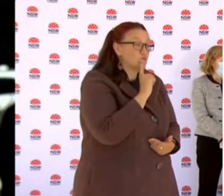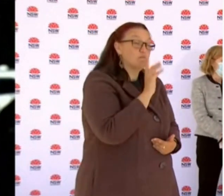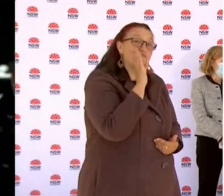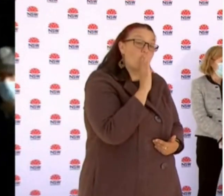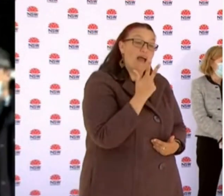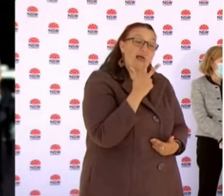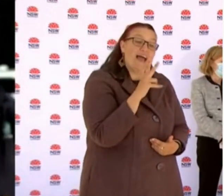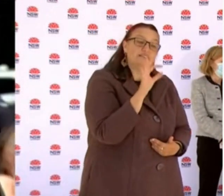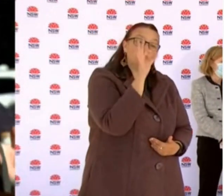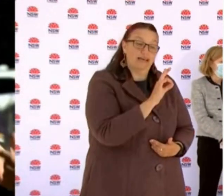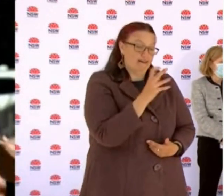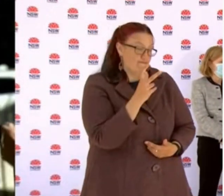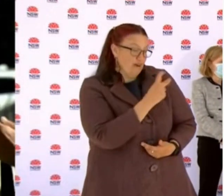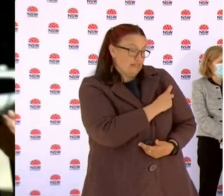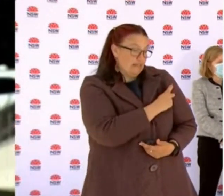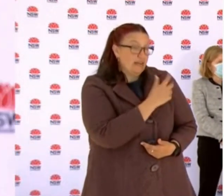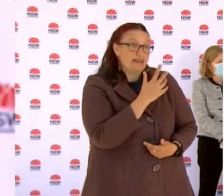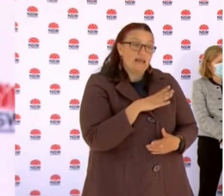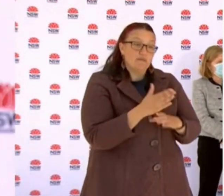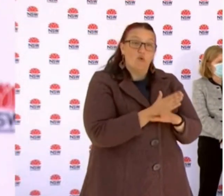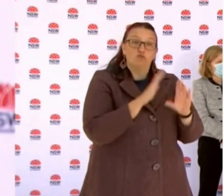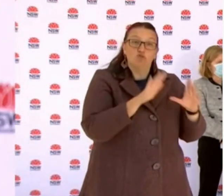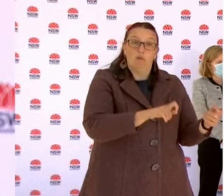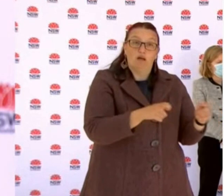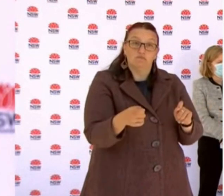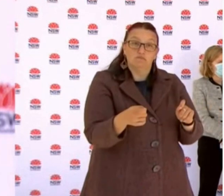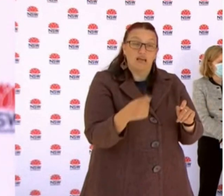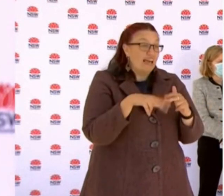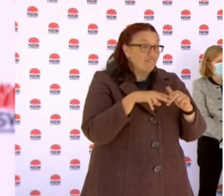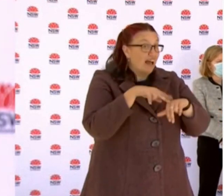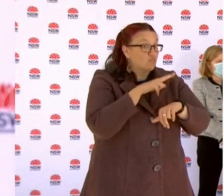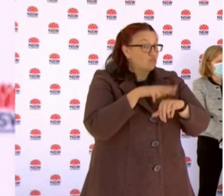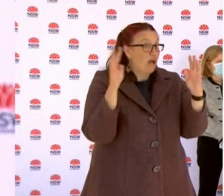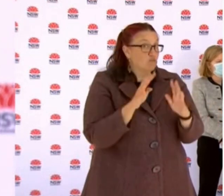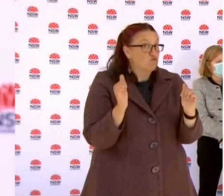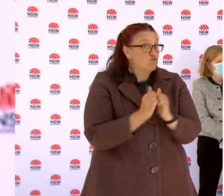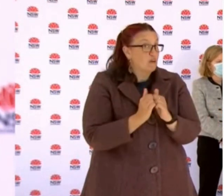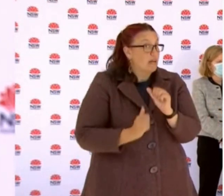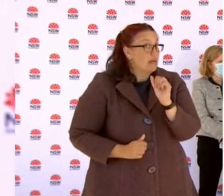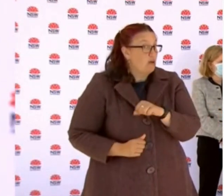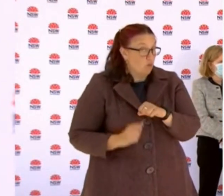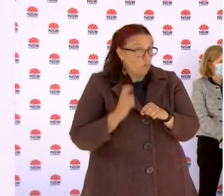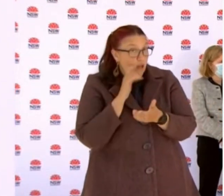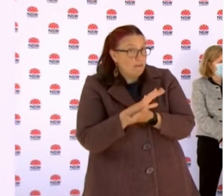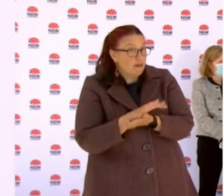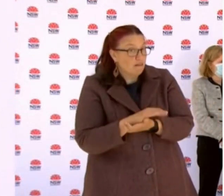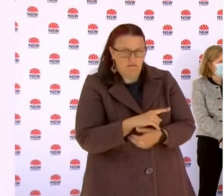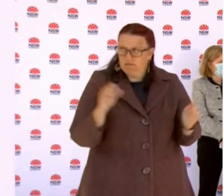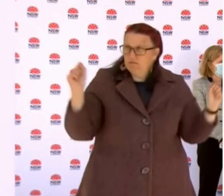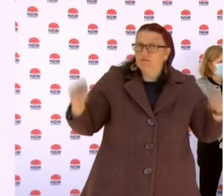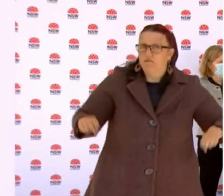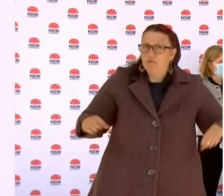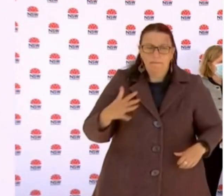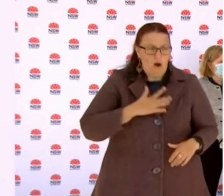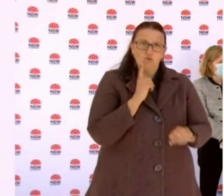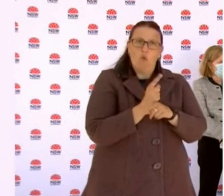agrees on something lower, will you support that? I'd be delighted. The figure I gave was 80% of adults. The